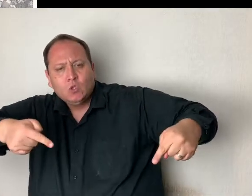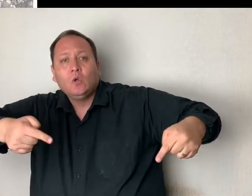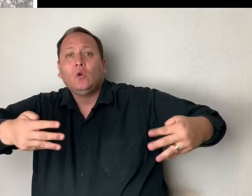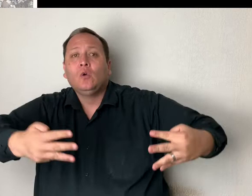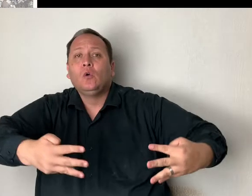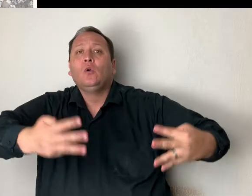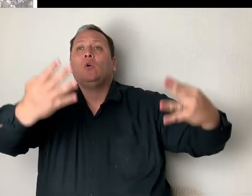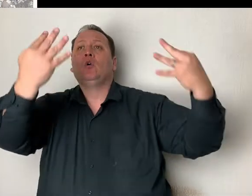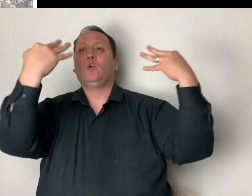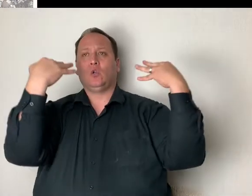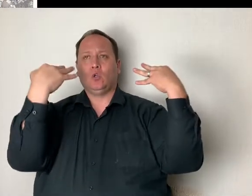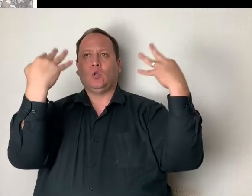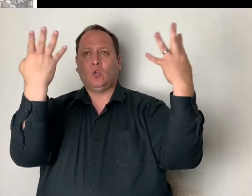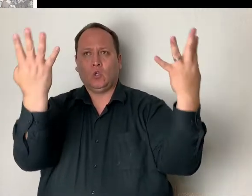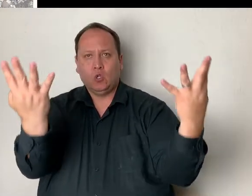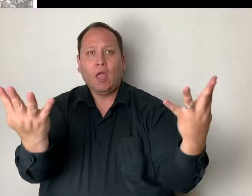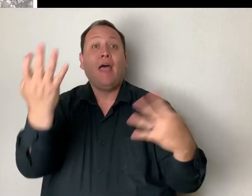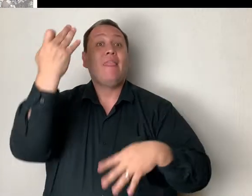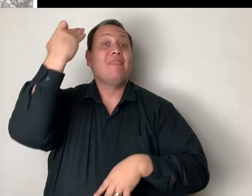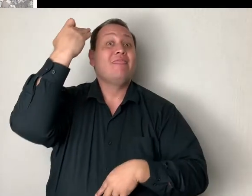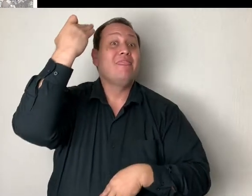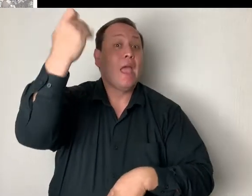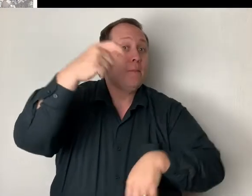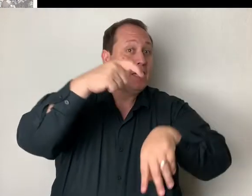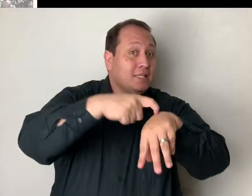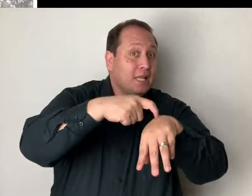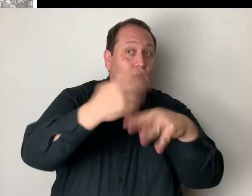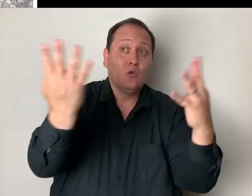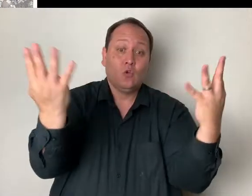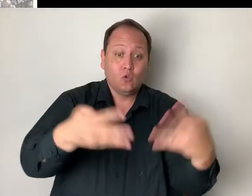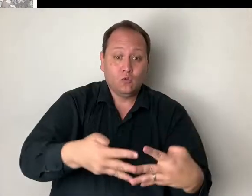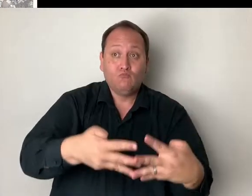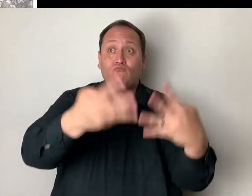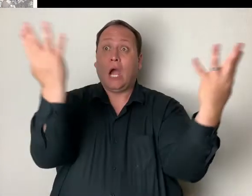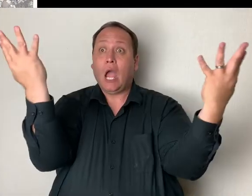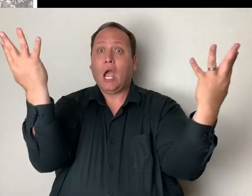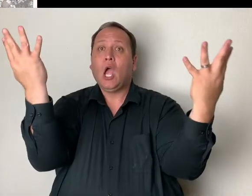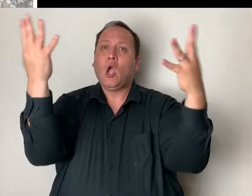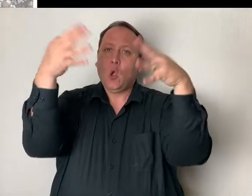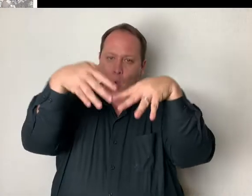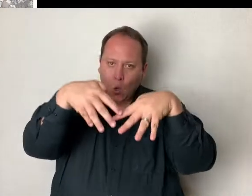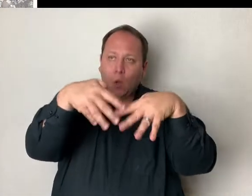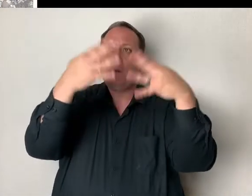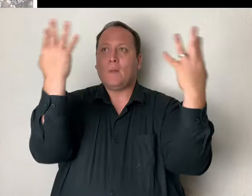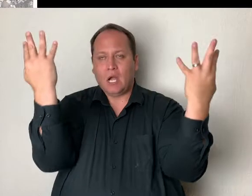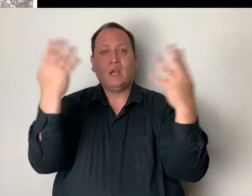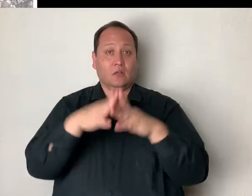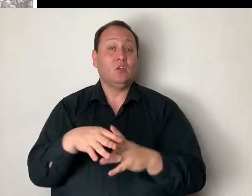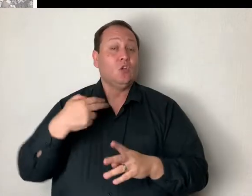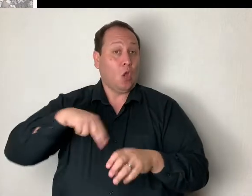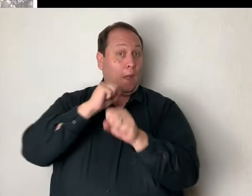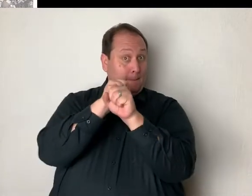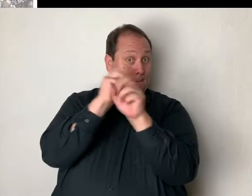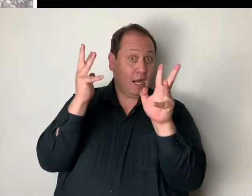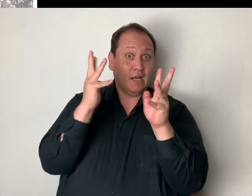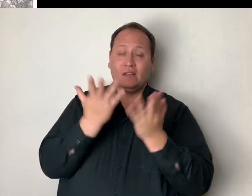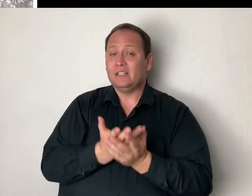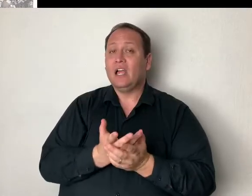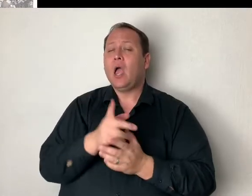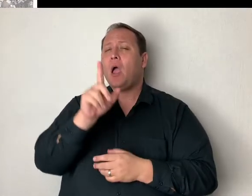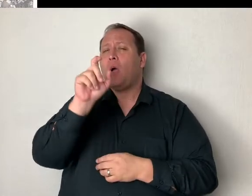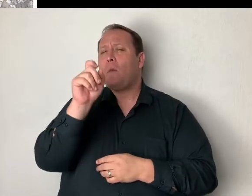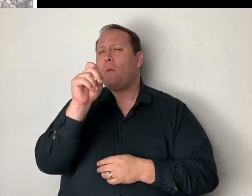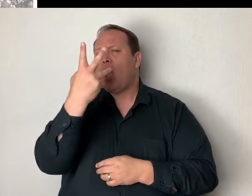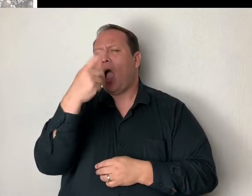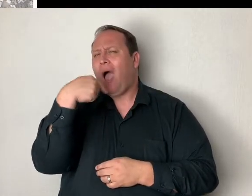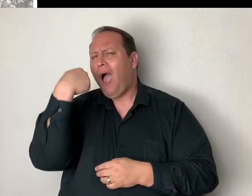of time that it is necessary to close it. And our vision is that this is a 24-hour